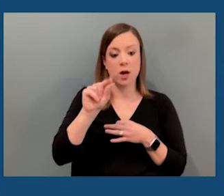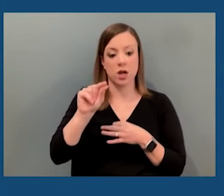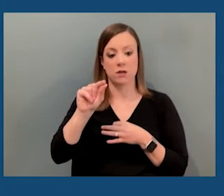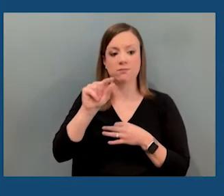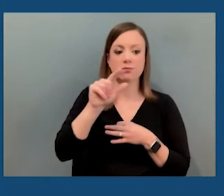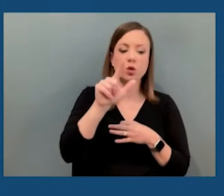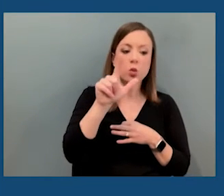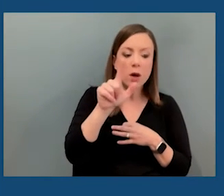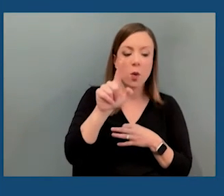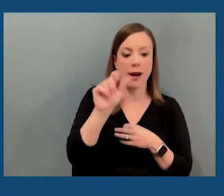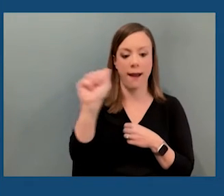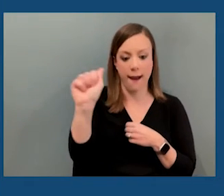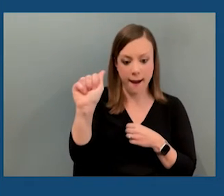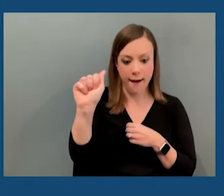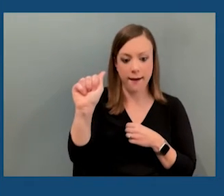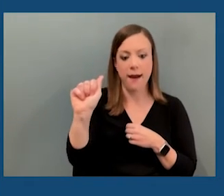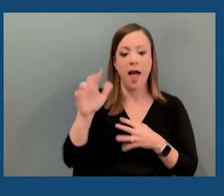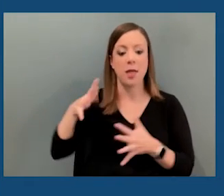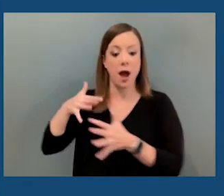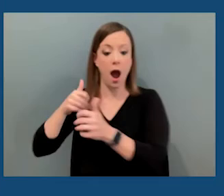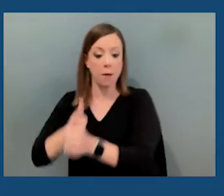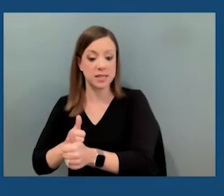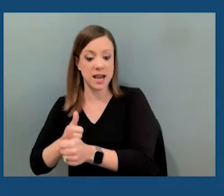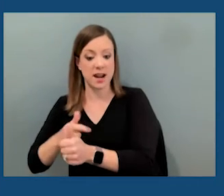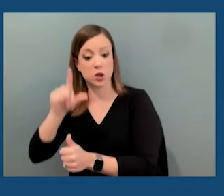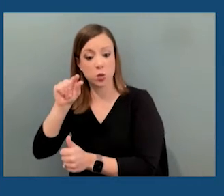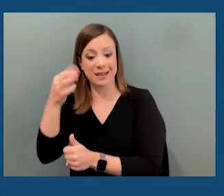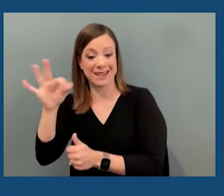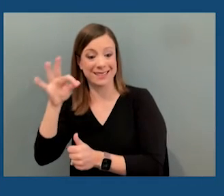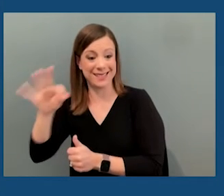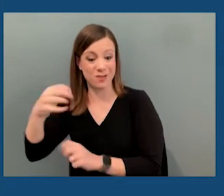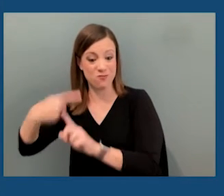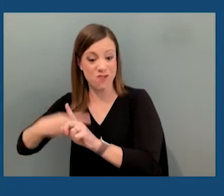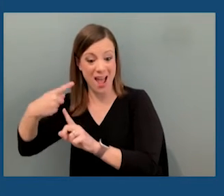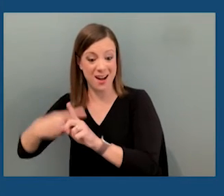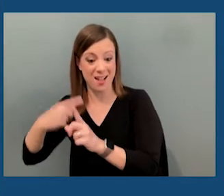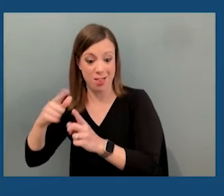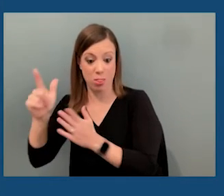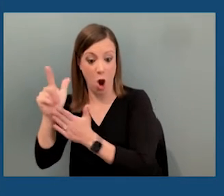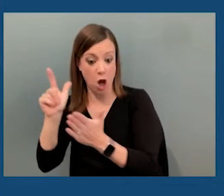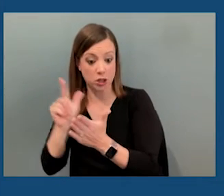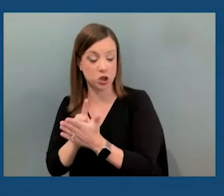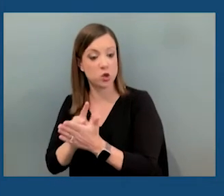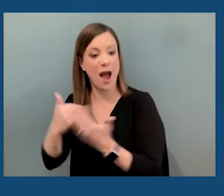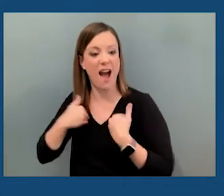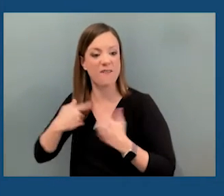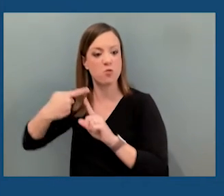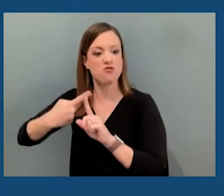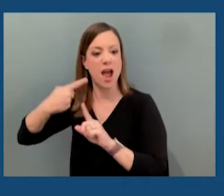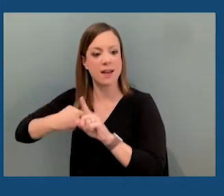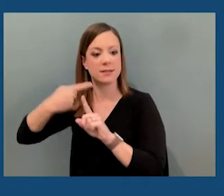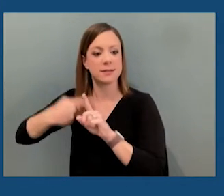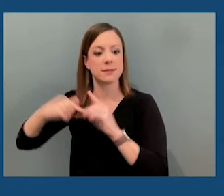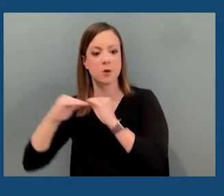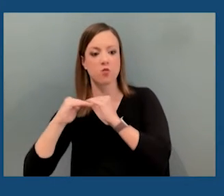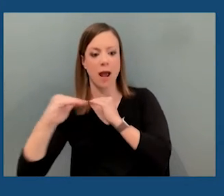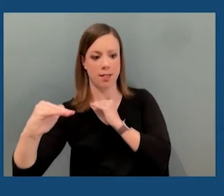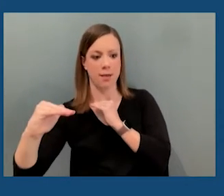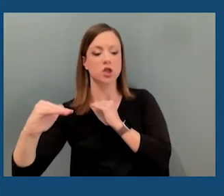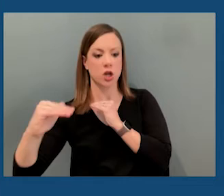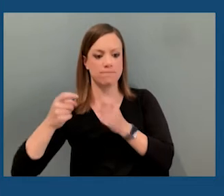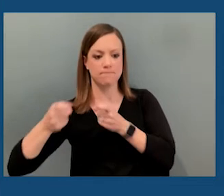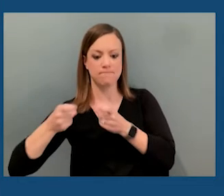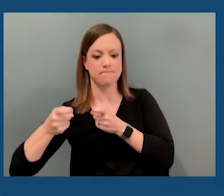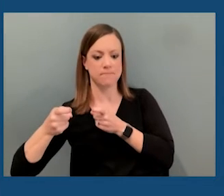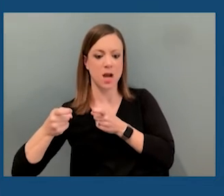rehab regulated housing and get it back on the market. Sure, there's always more to do. There's always more to fix, but the fact is